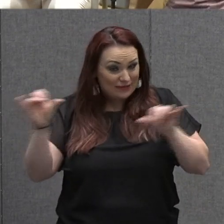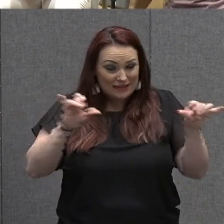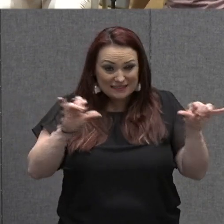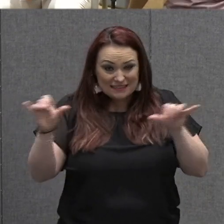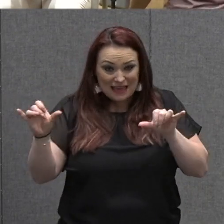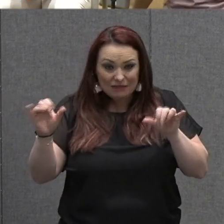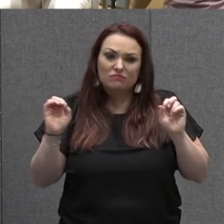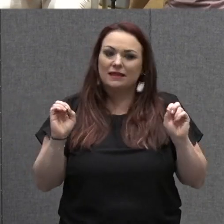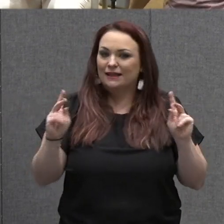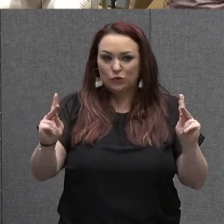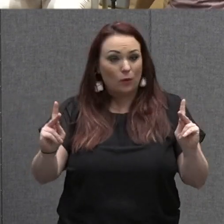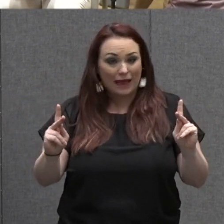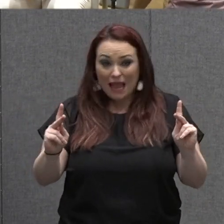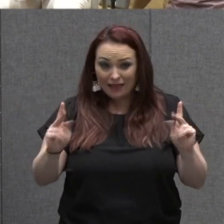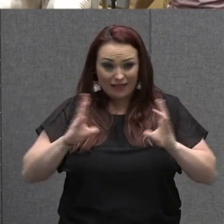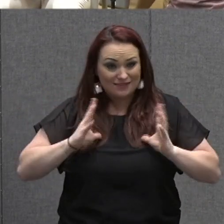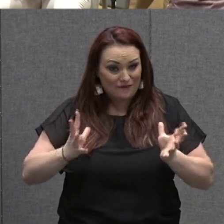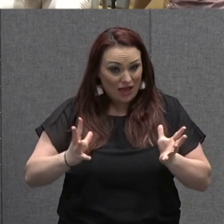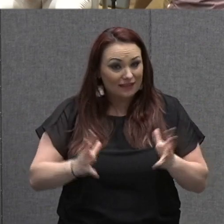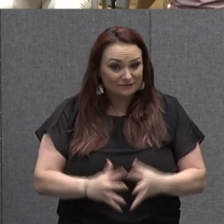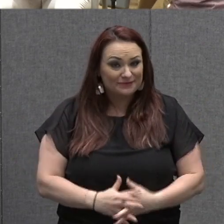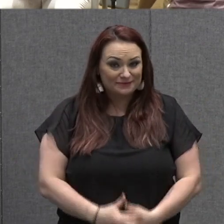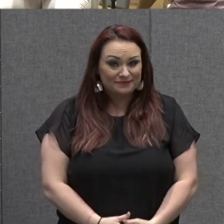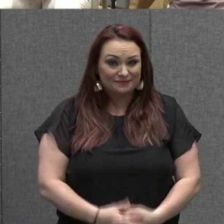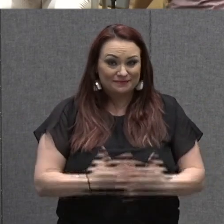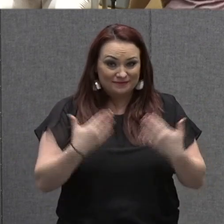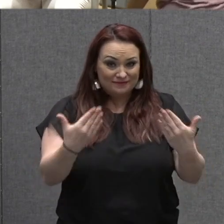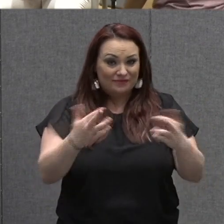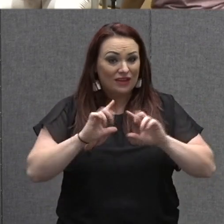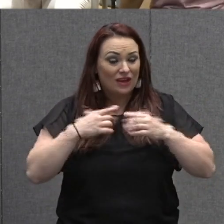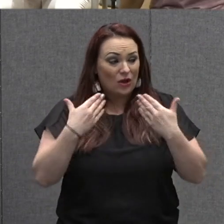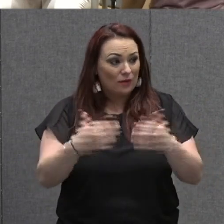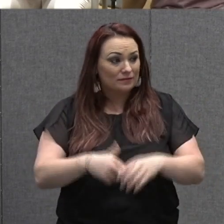Yeah. 1, 2, ready, go.